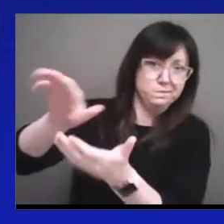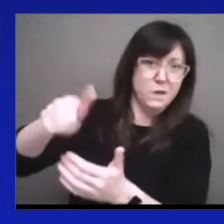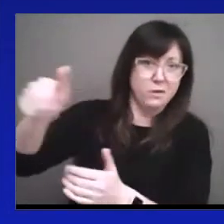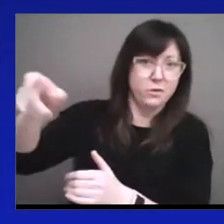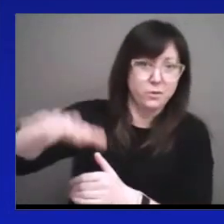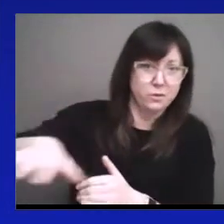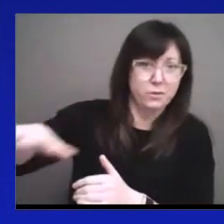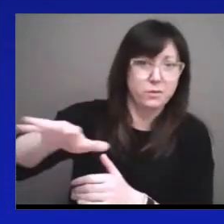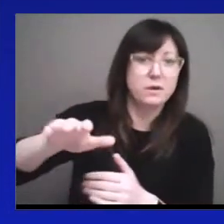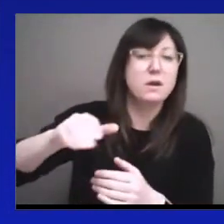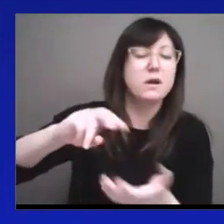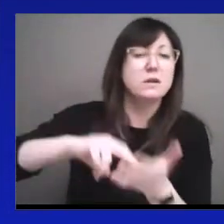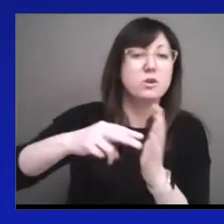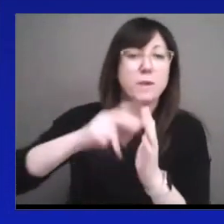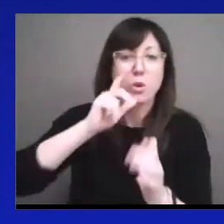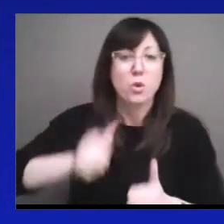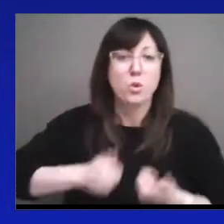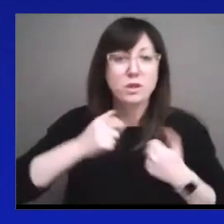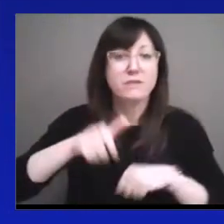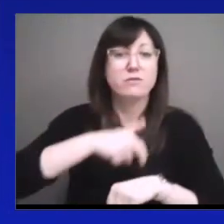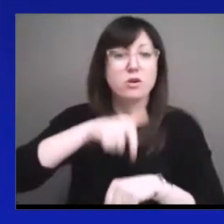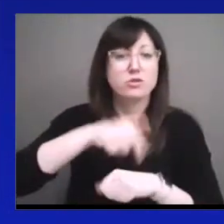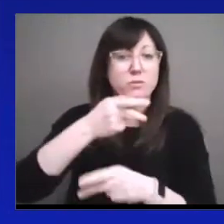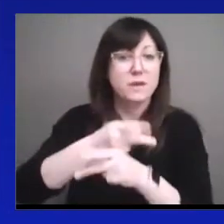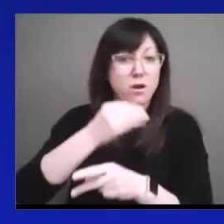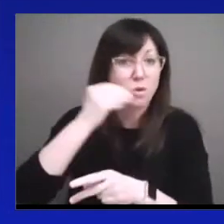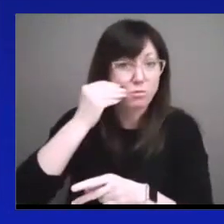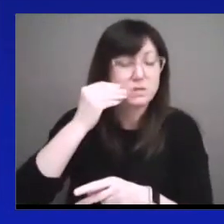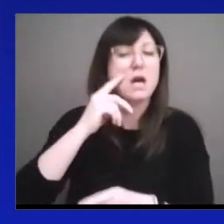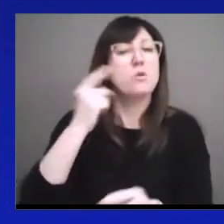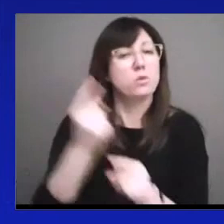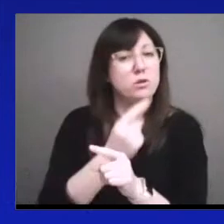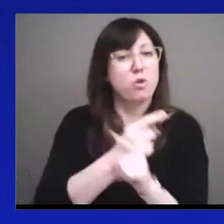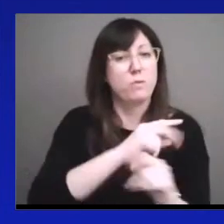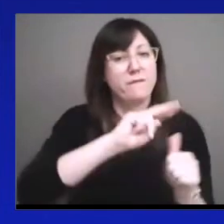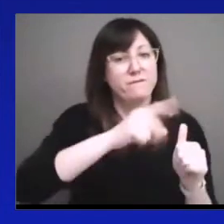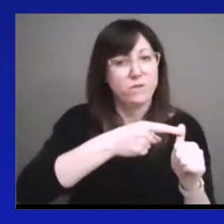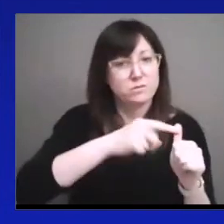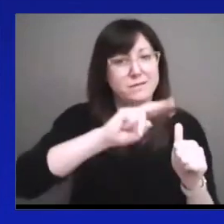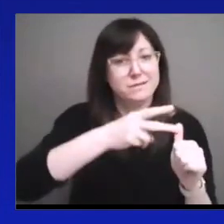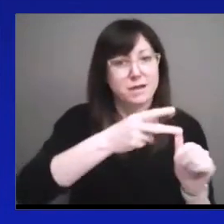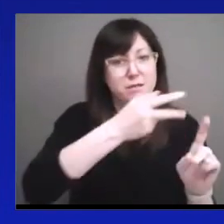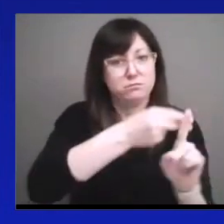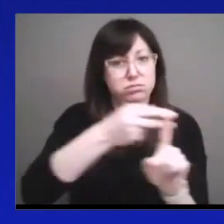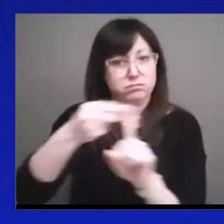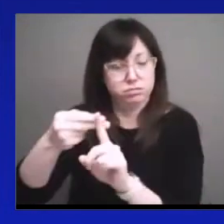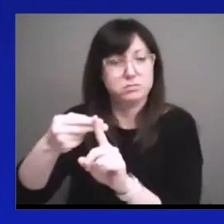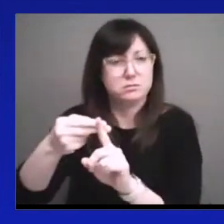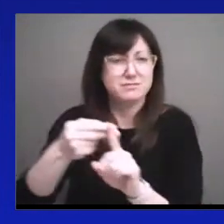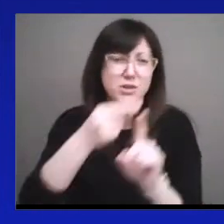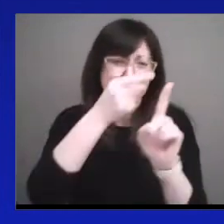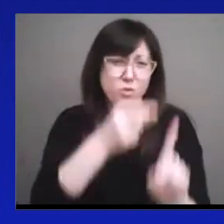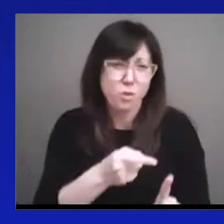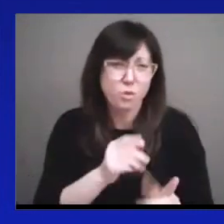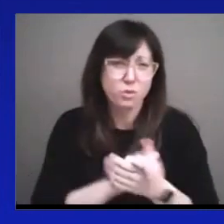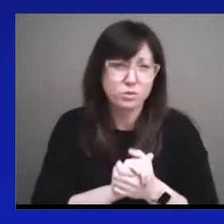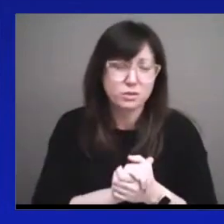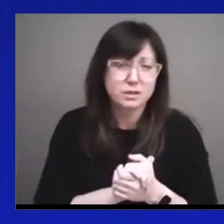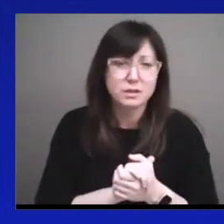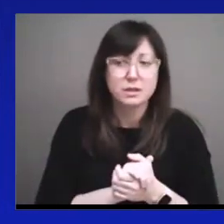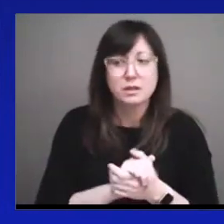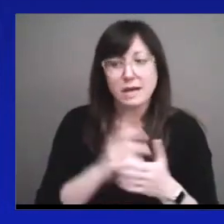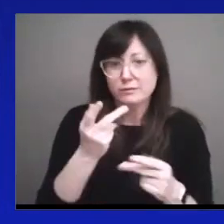long-term care facilities get their first and second doses. That's our goal. It's all determined by the number of vaccines we have.